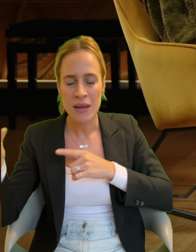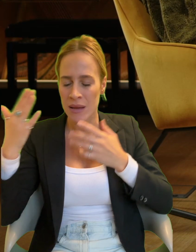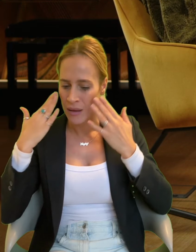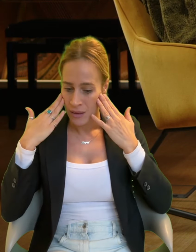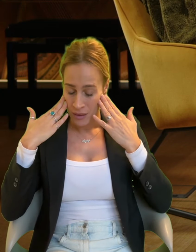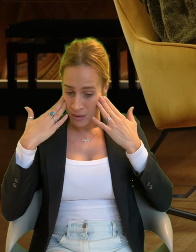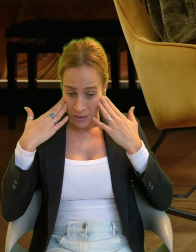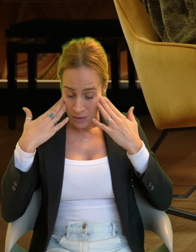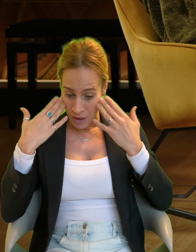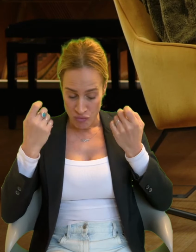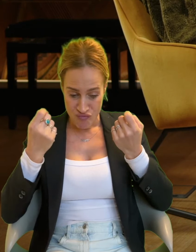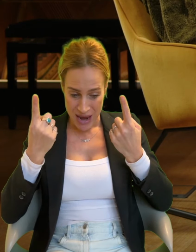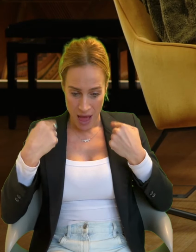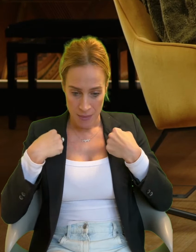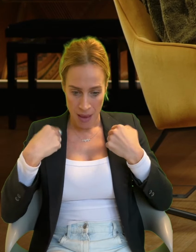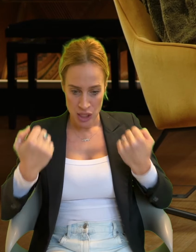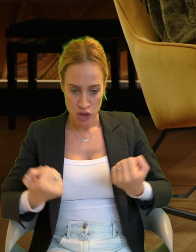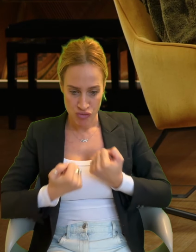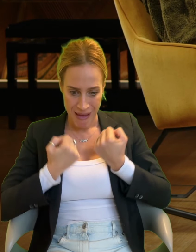strengths were